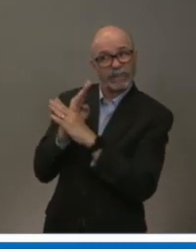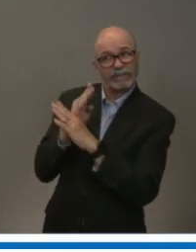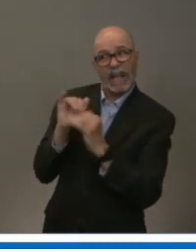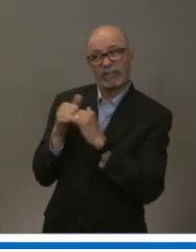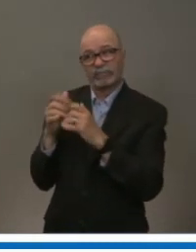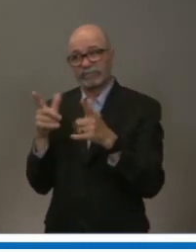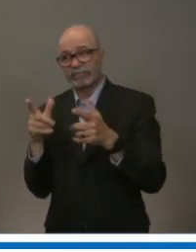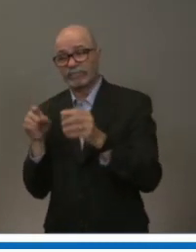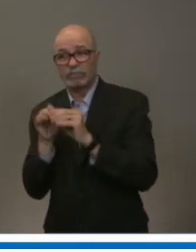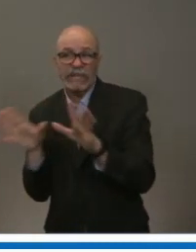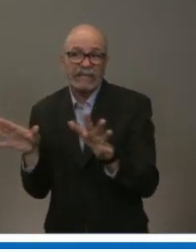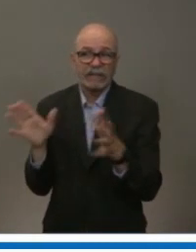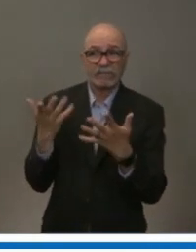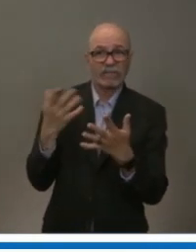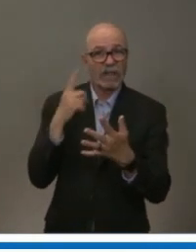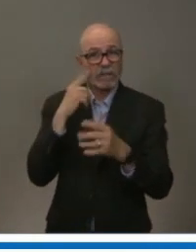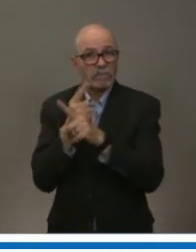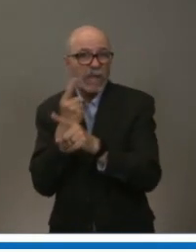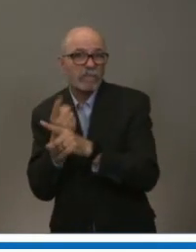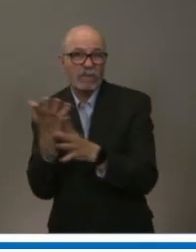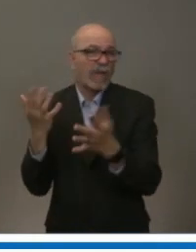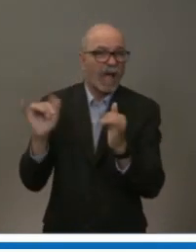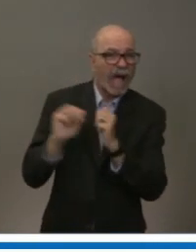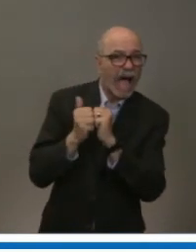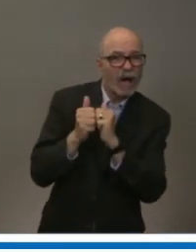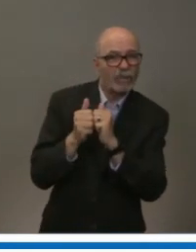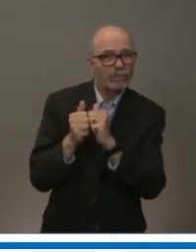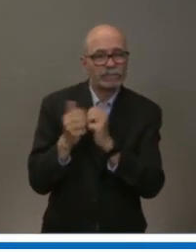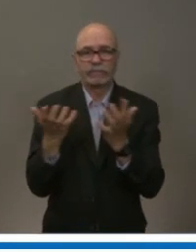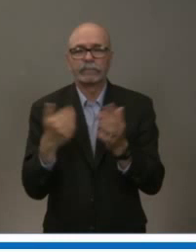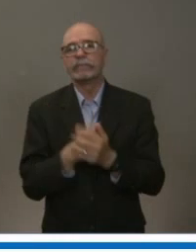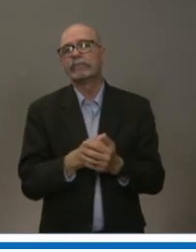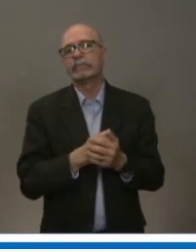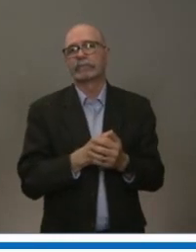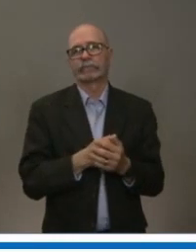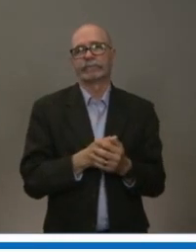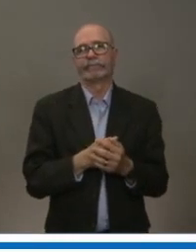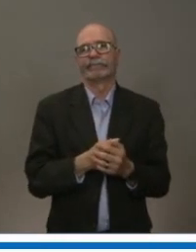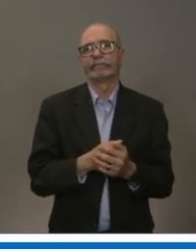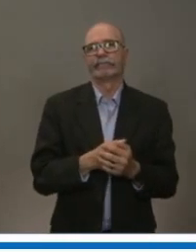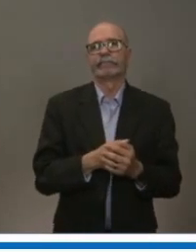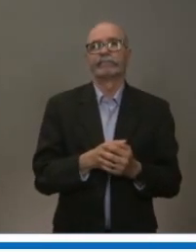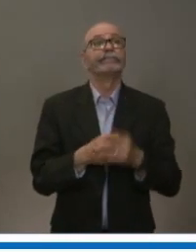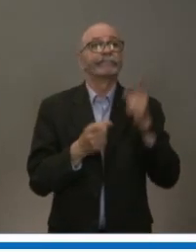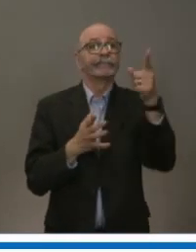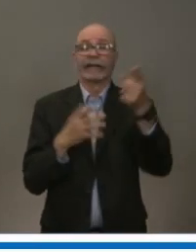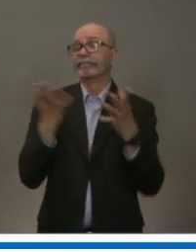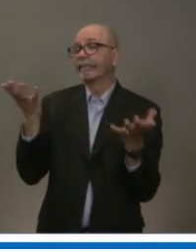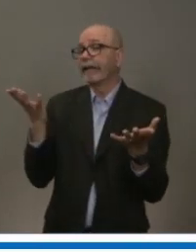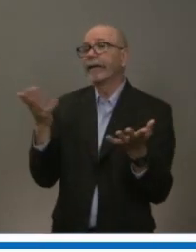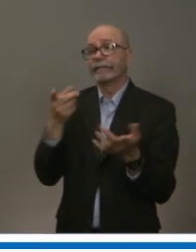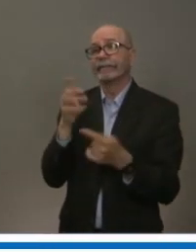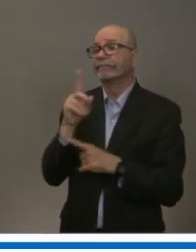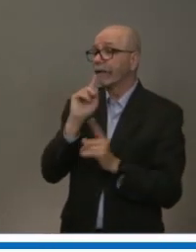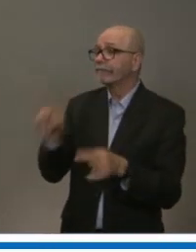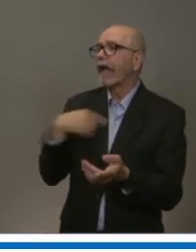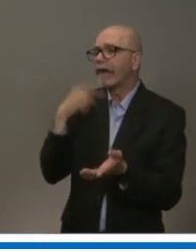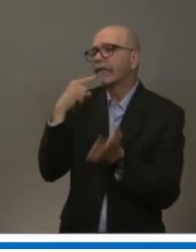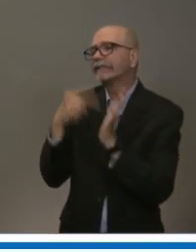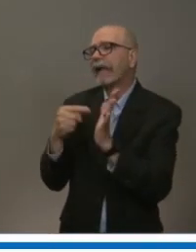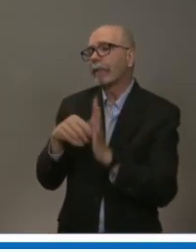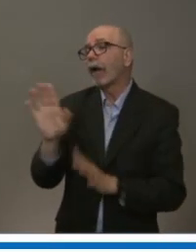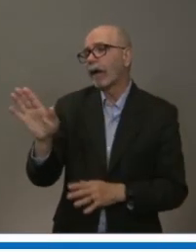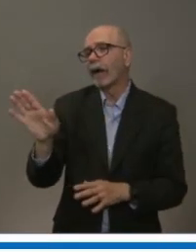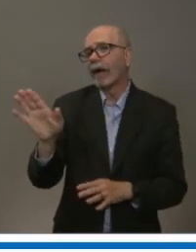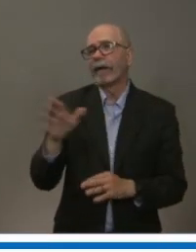buses? So this is a good example, actually, of what I talked about earlier, where I can come forward with information and knowledge